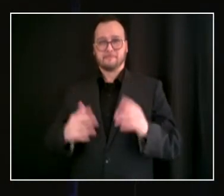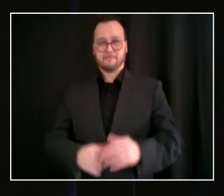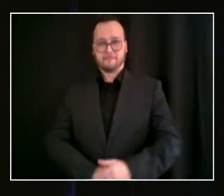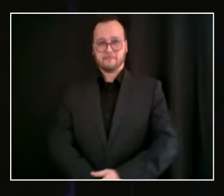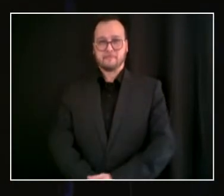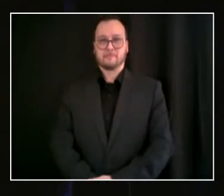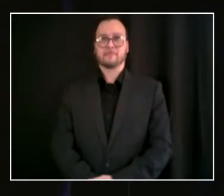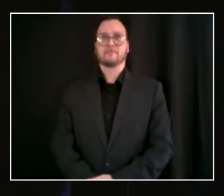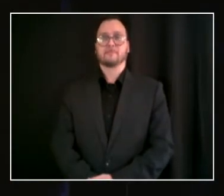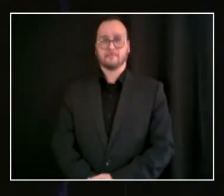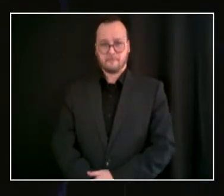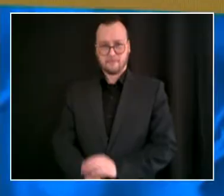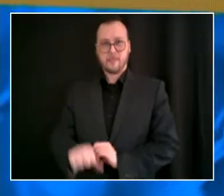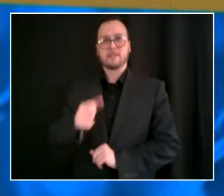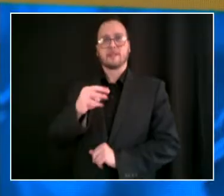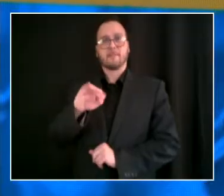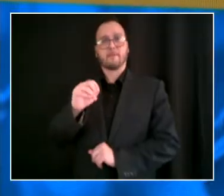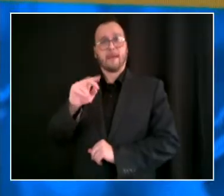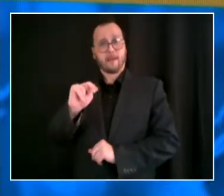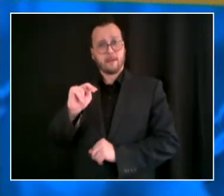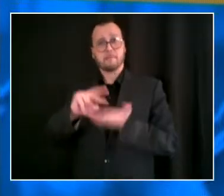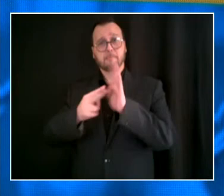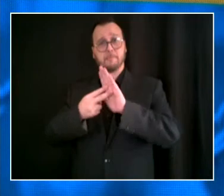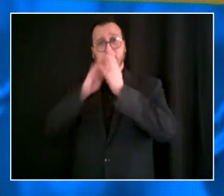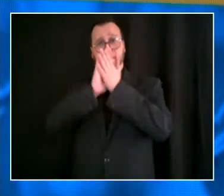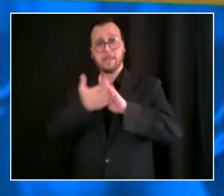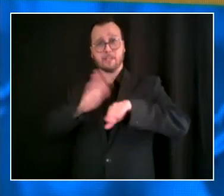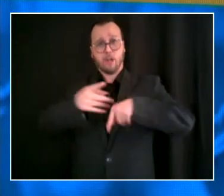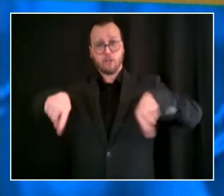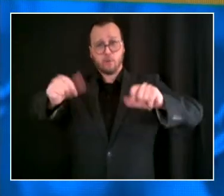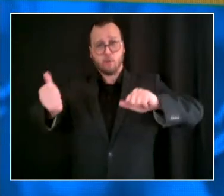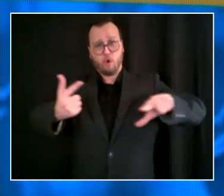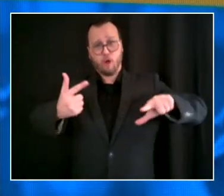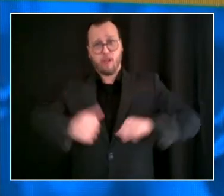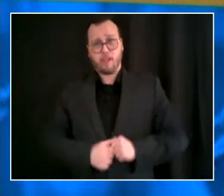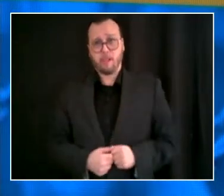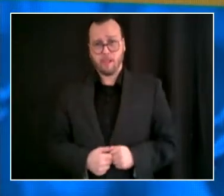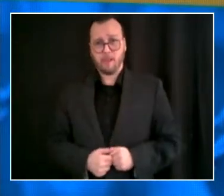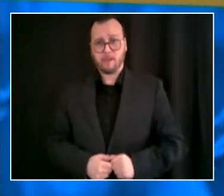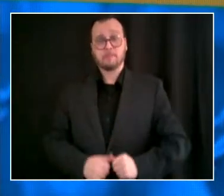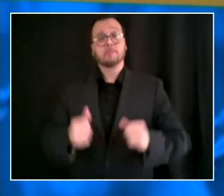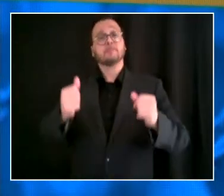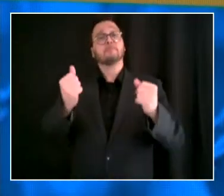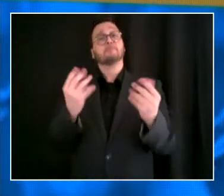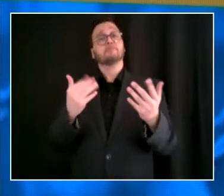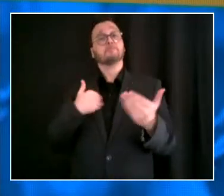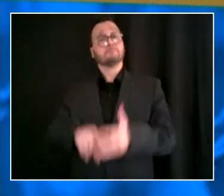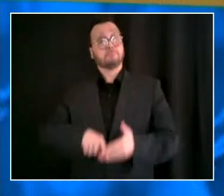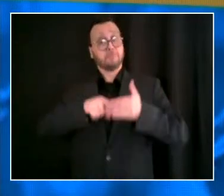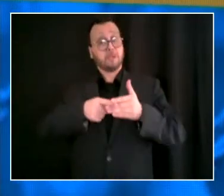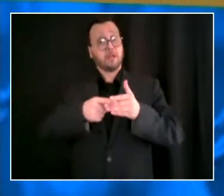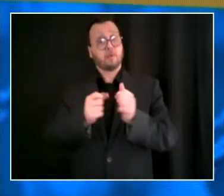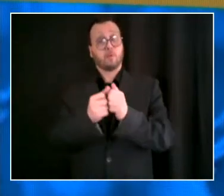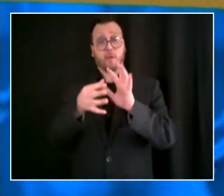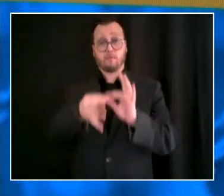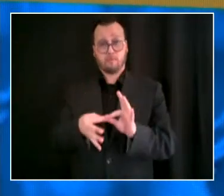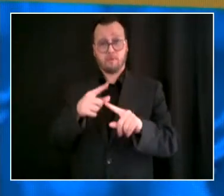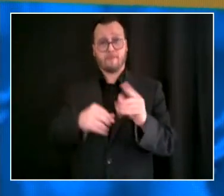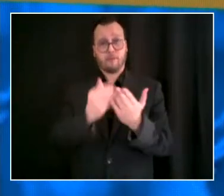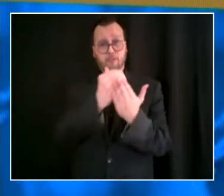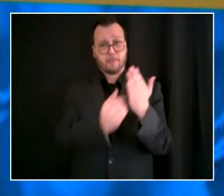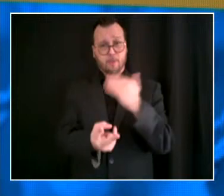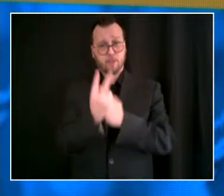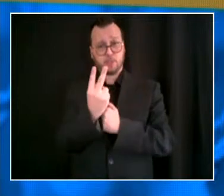Assalamu alaikum, which means peace be upon you all. Let me begin with the words from chapter 2,